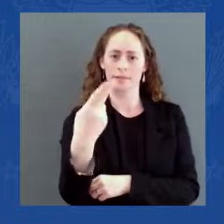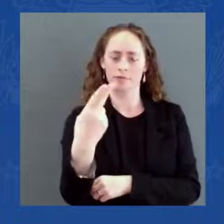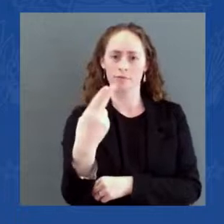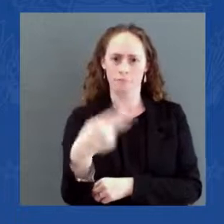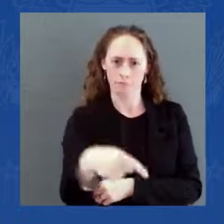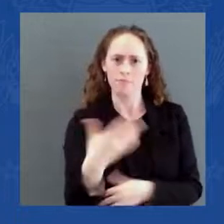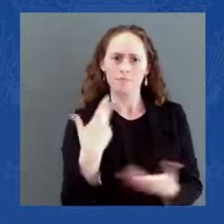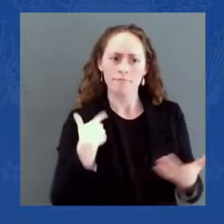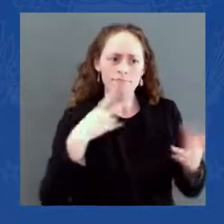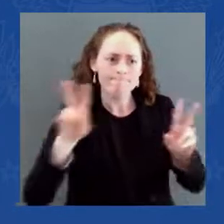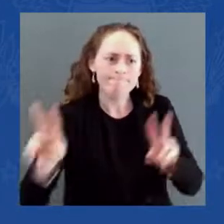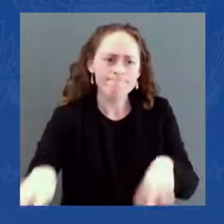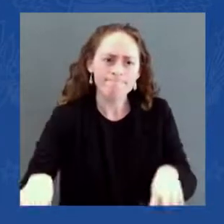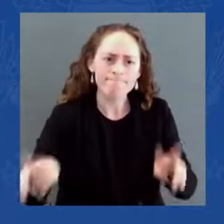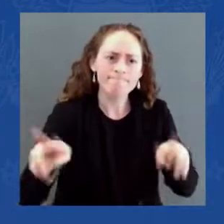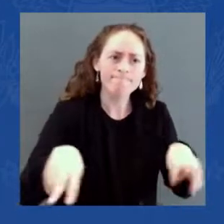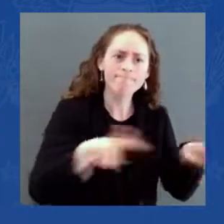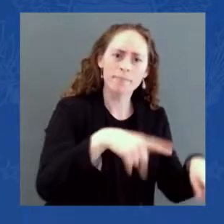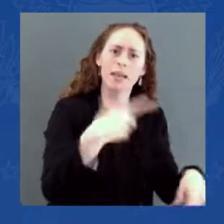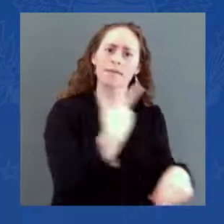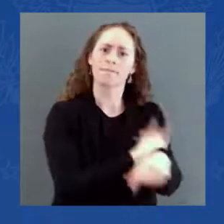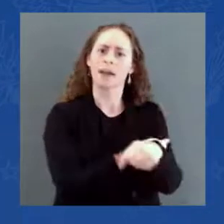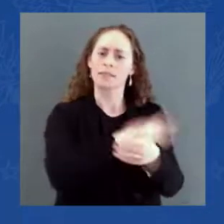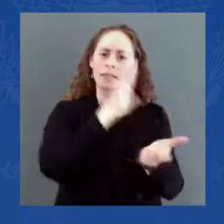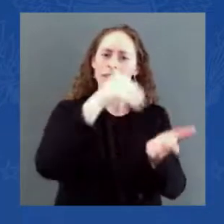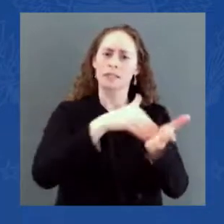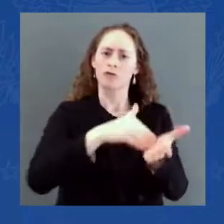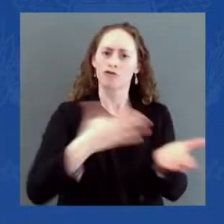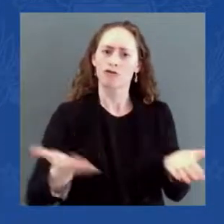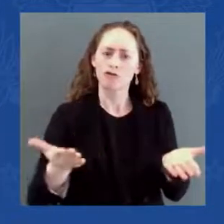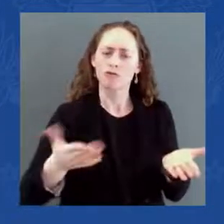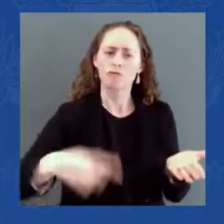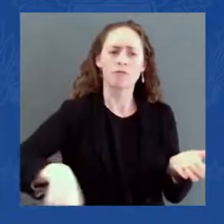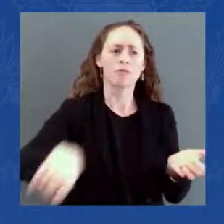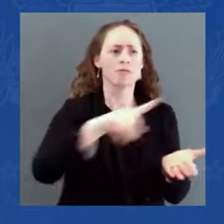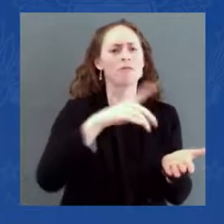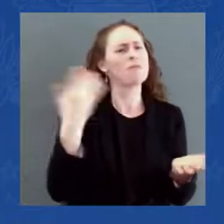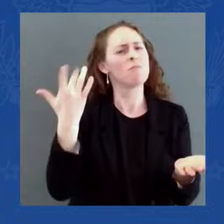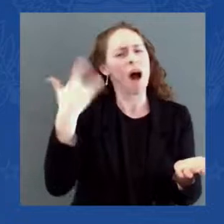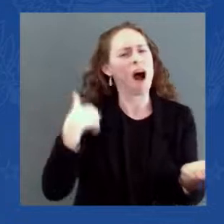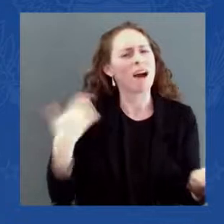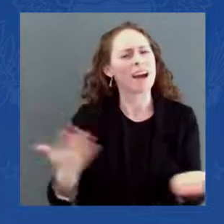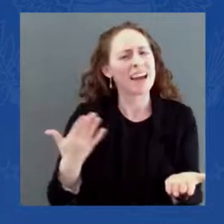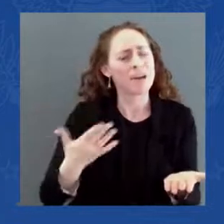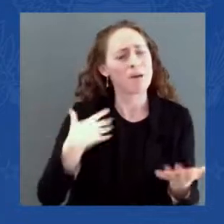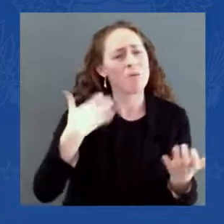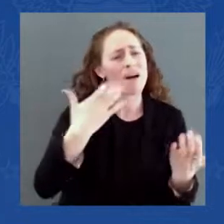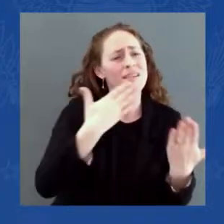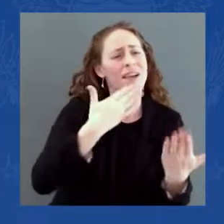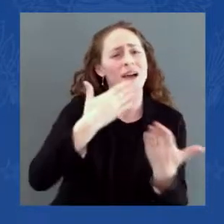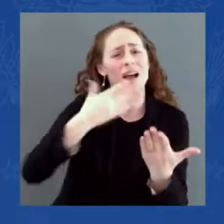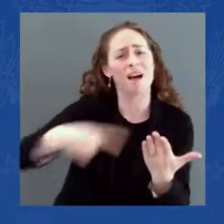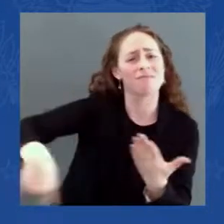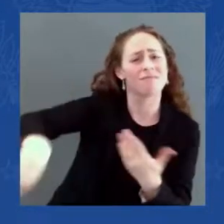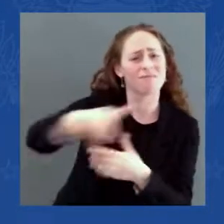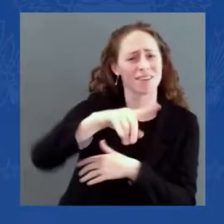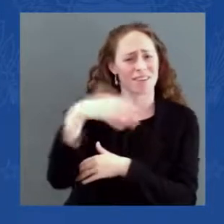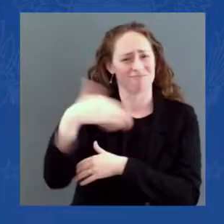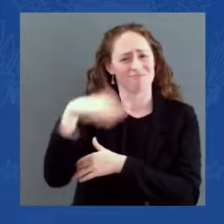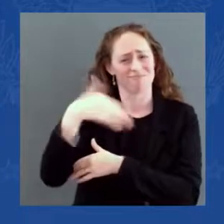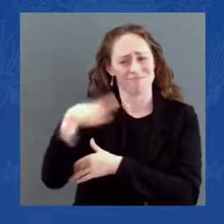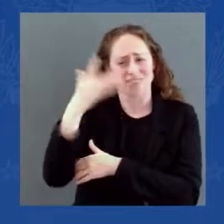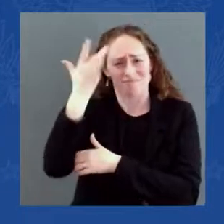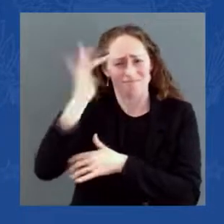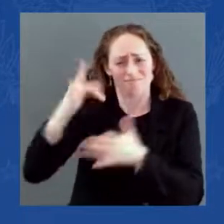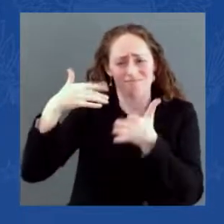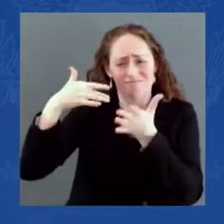researchers for the incredible work you've done during the pandemic, and developing vaccines, saving